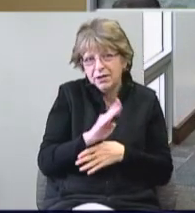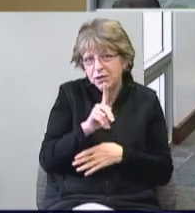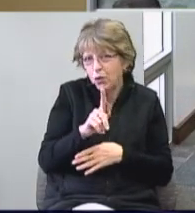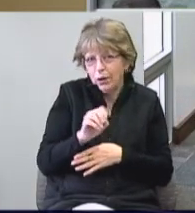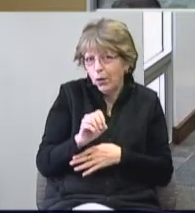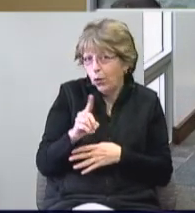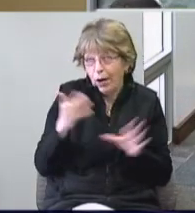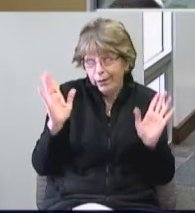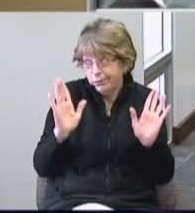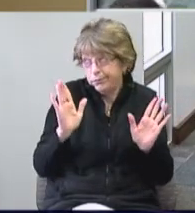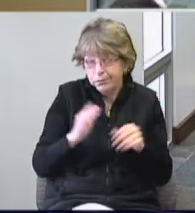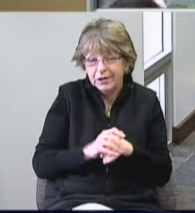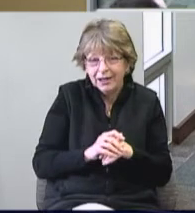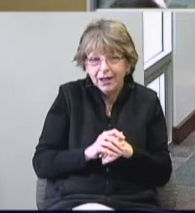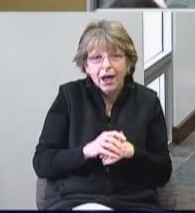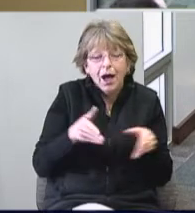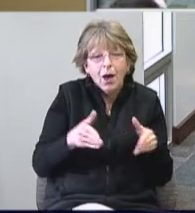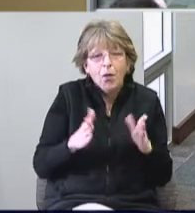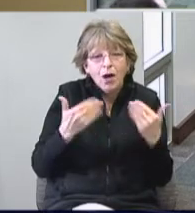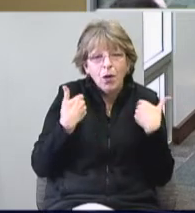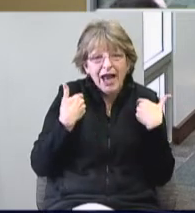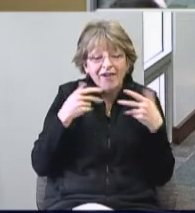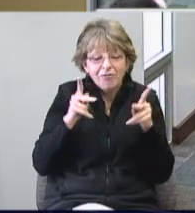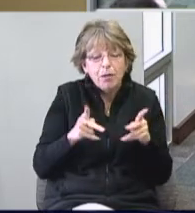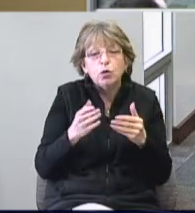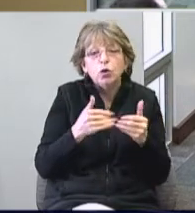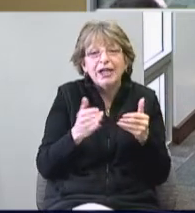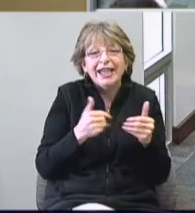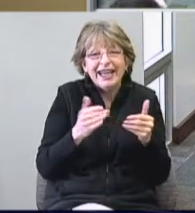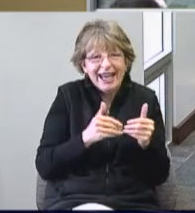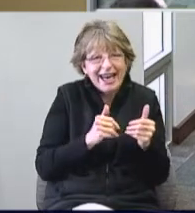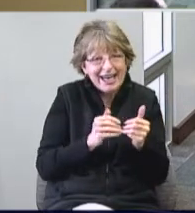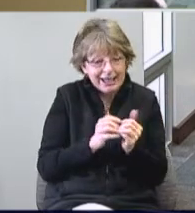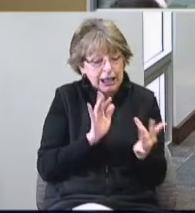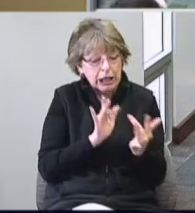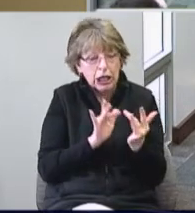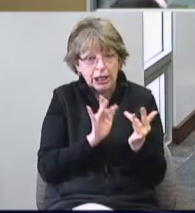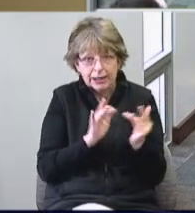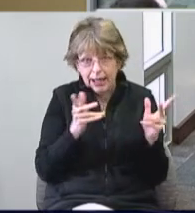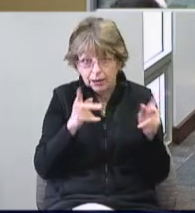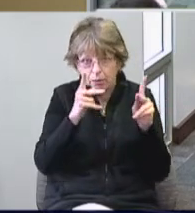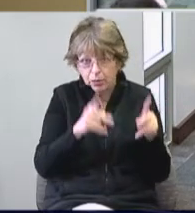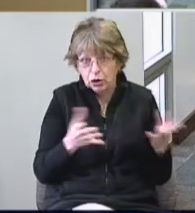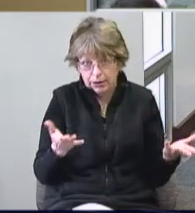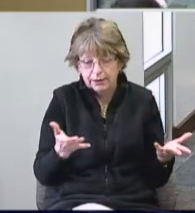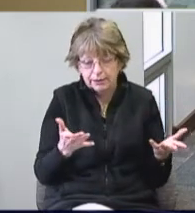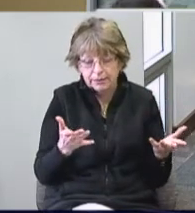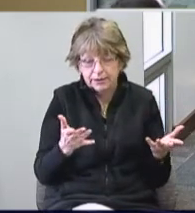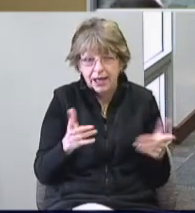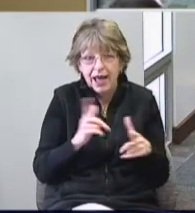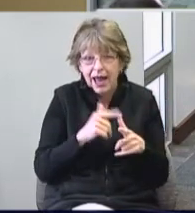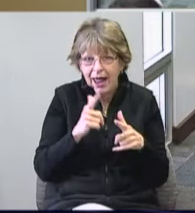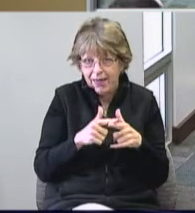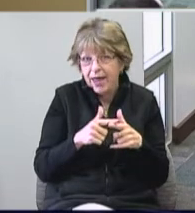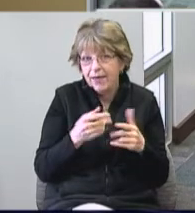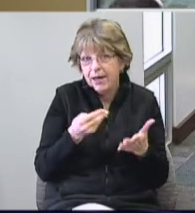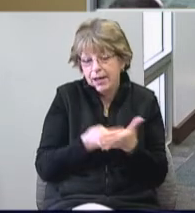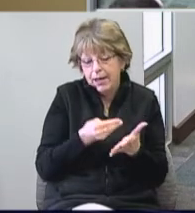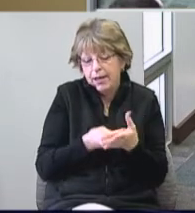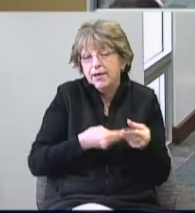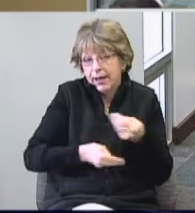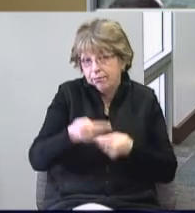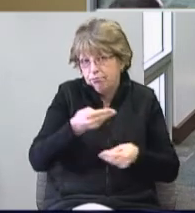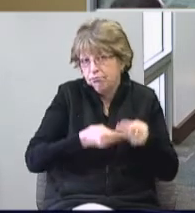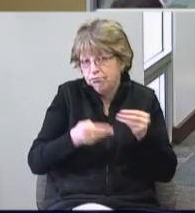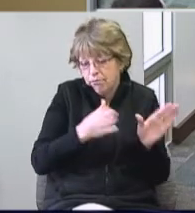With, It's just along as long with, as we have a way for people to easily access Right. that number, so they can do budget purposes, budget Yeah. planning purposes as well. We can